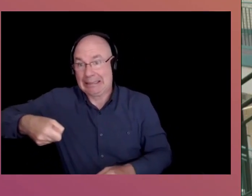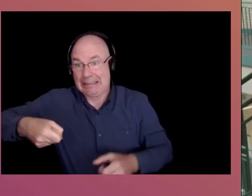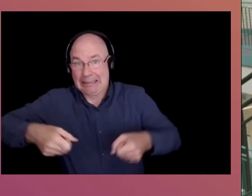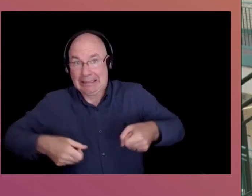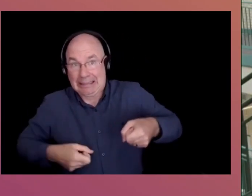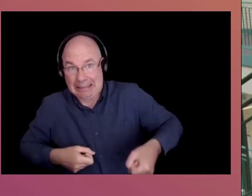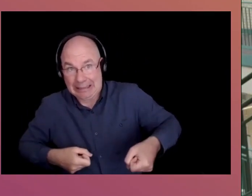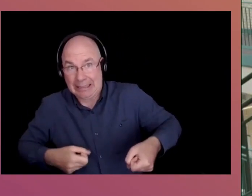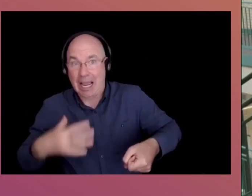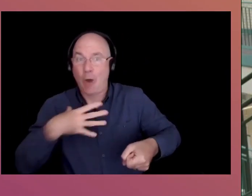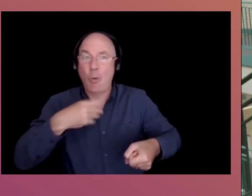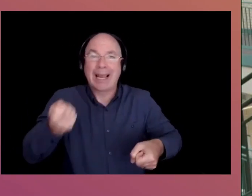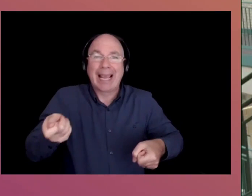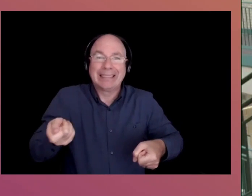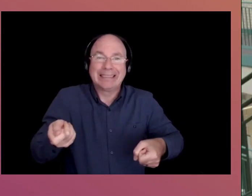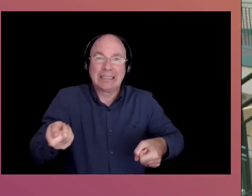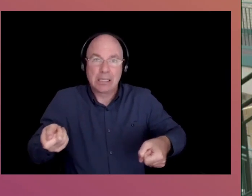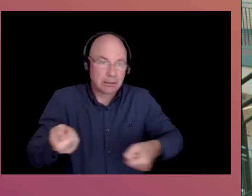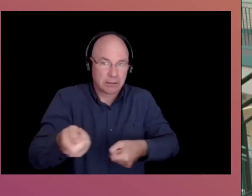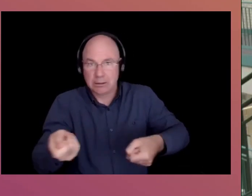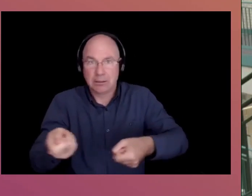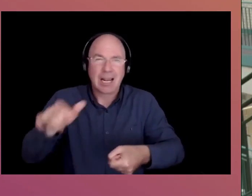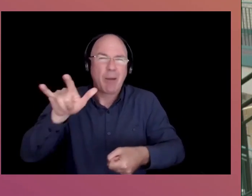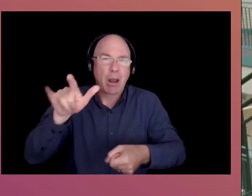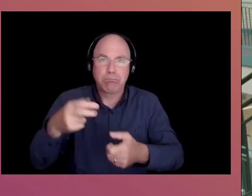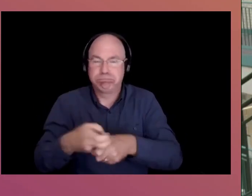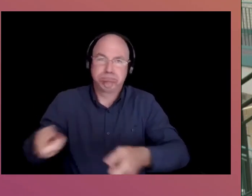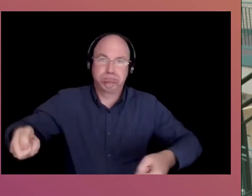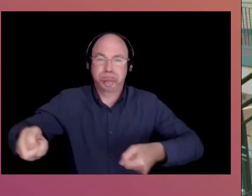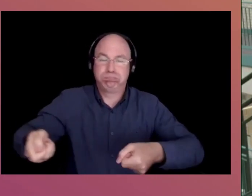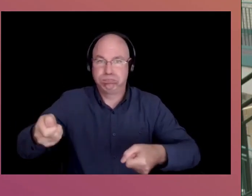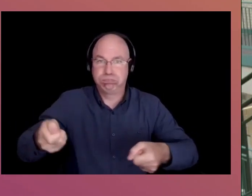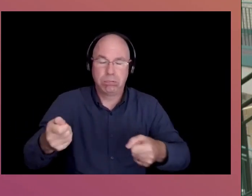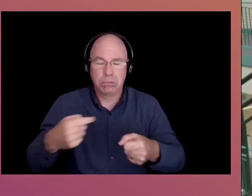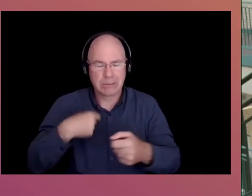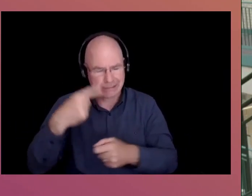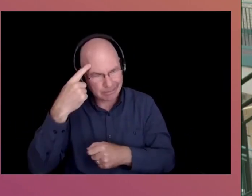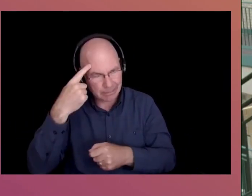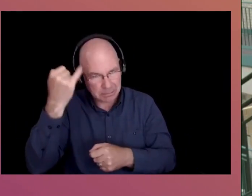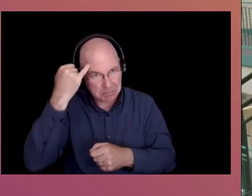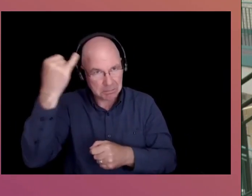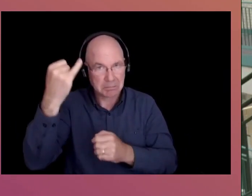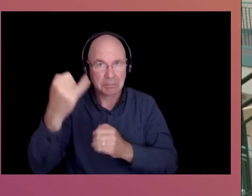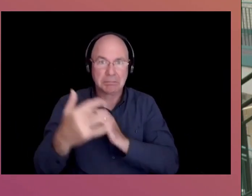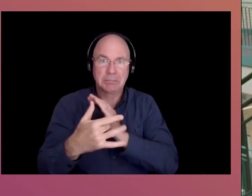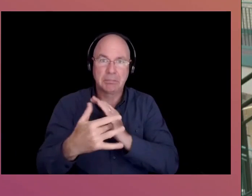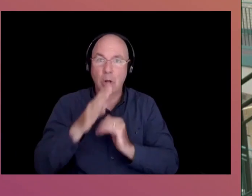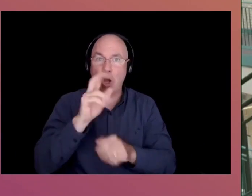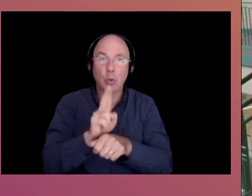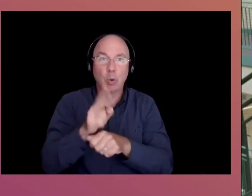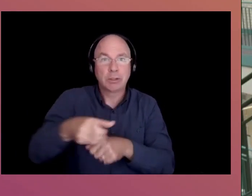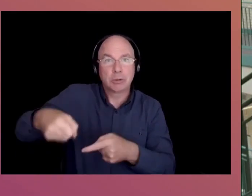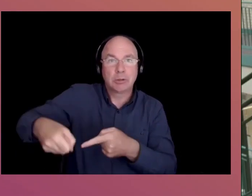a white can and a suitcase at the airport. So I found a technique to use a suitcase as an